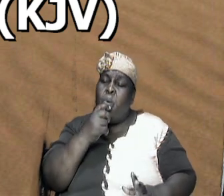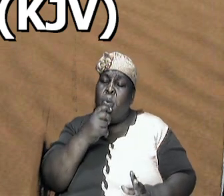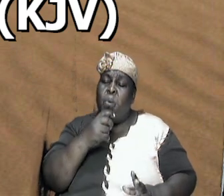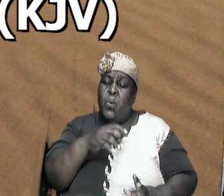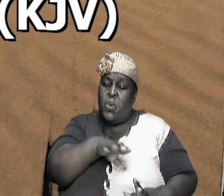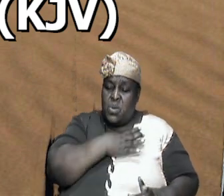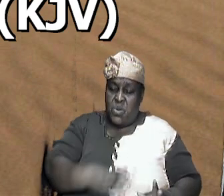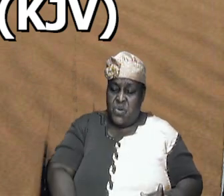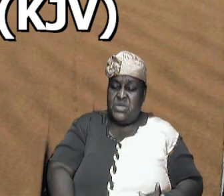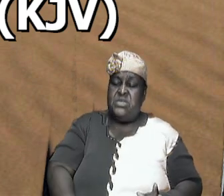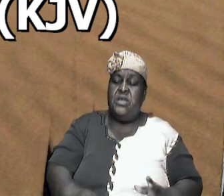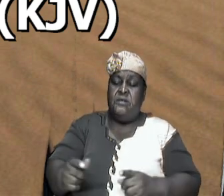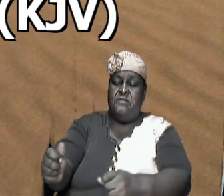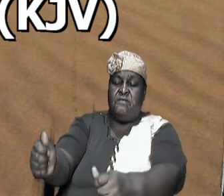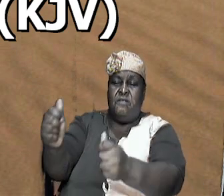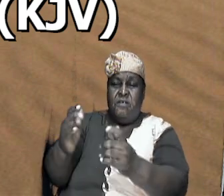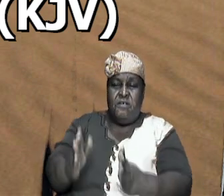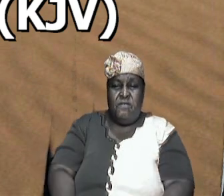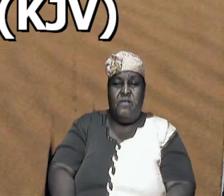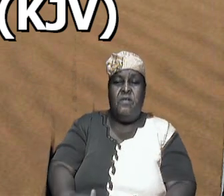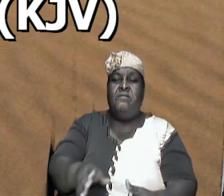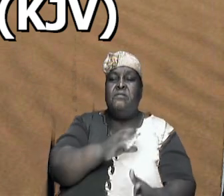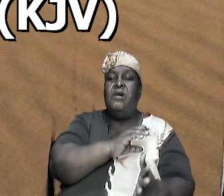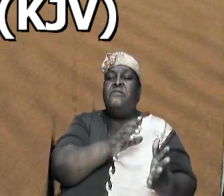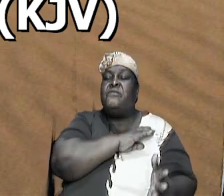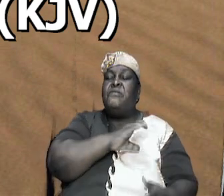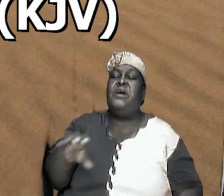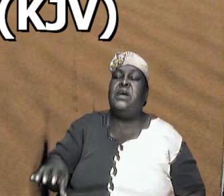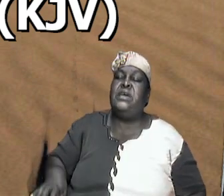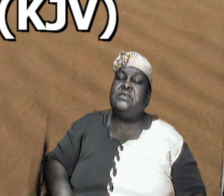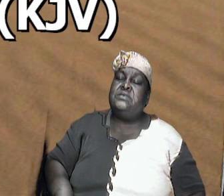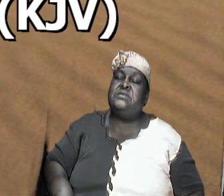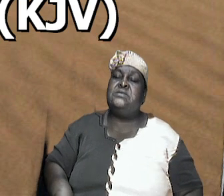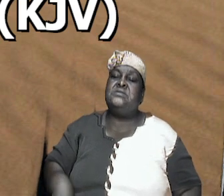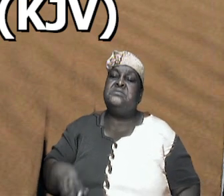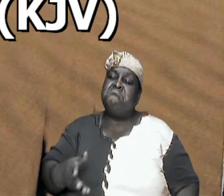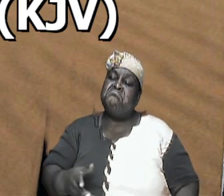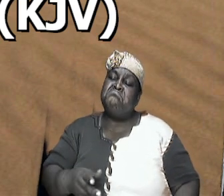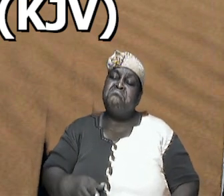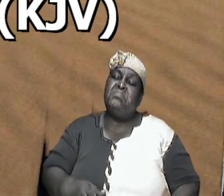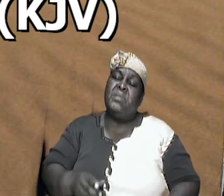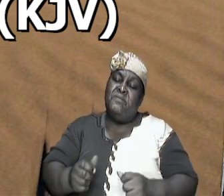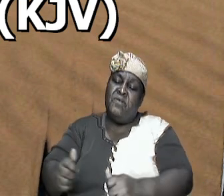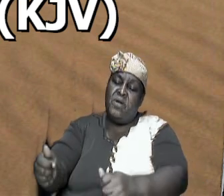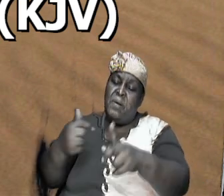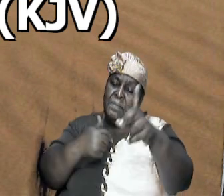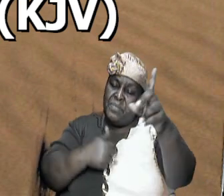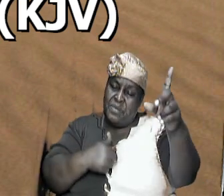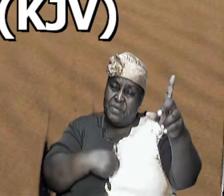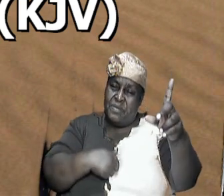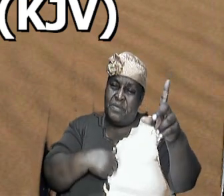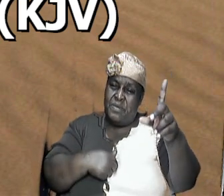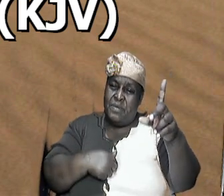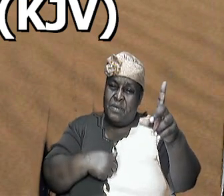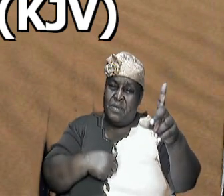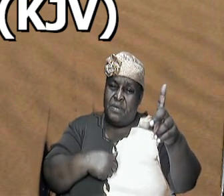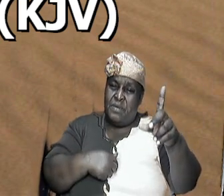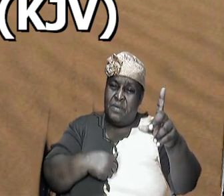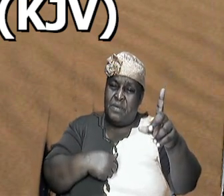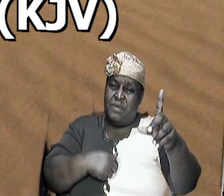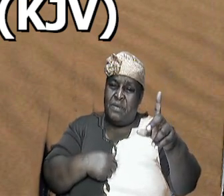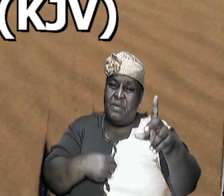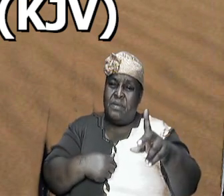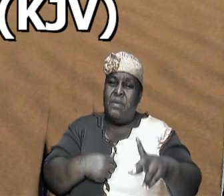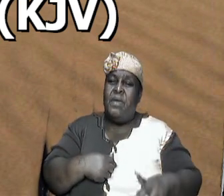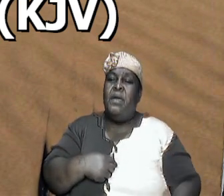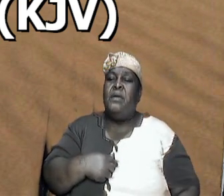follower of Christ. He said to his disciples, these disciples here, follow me. And he added the terminology, and